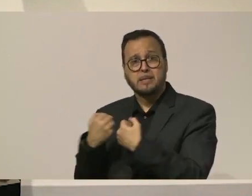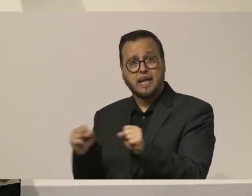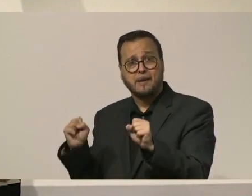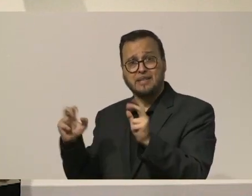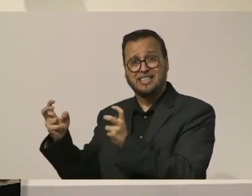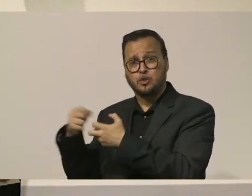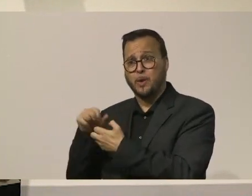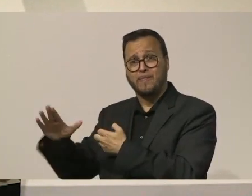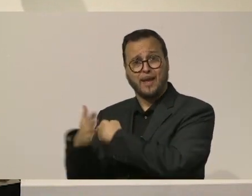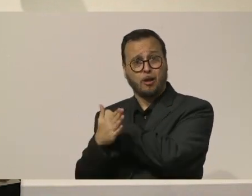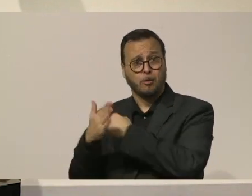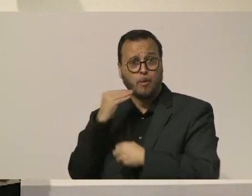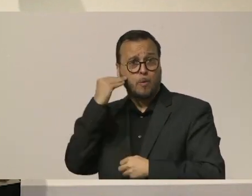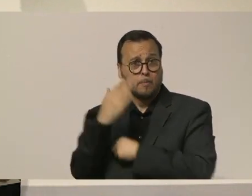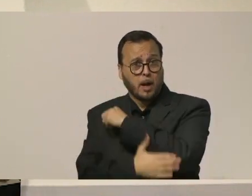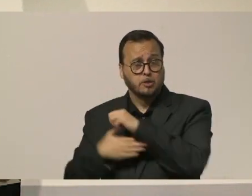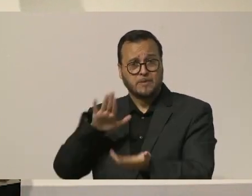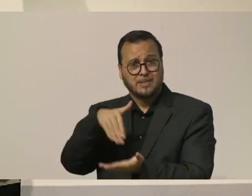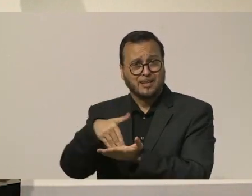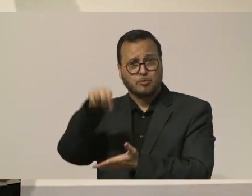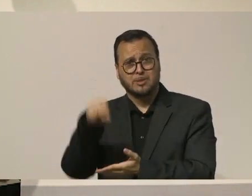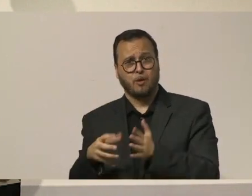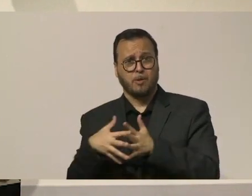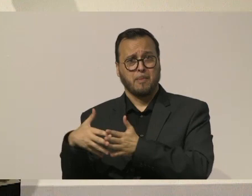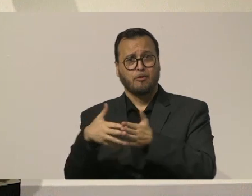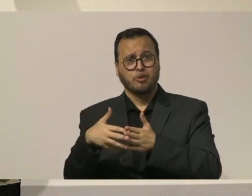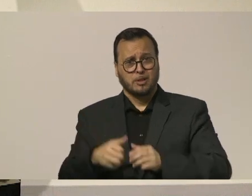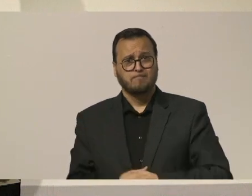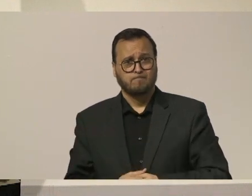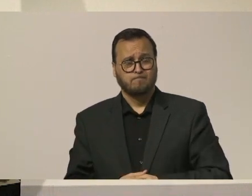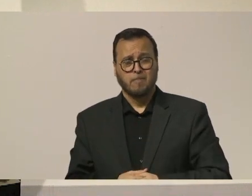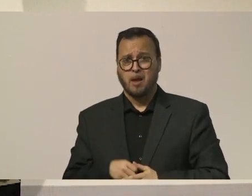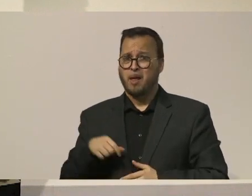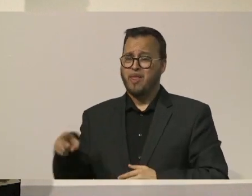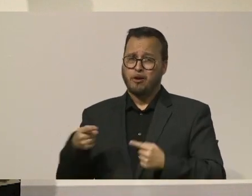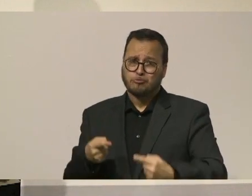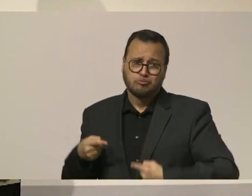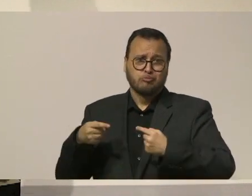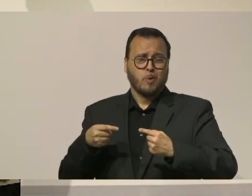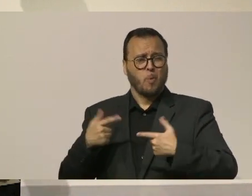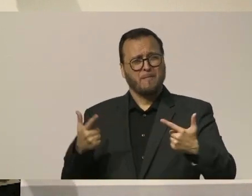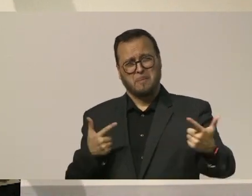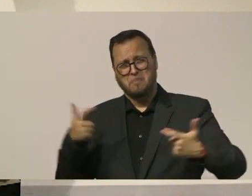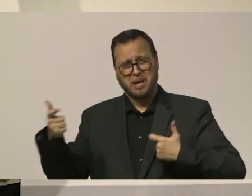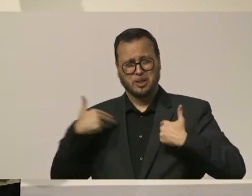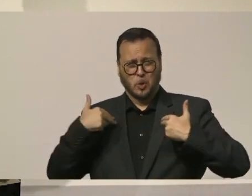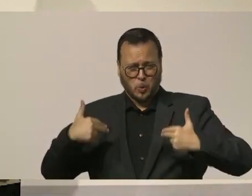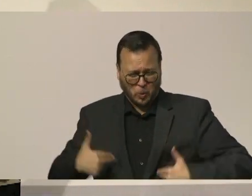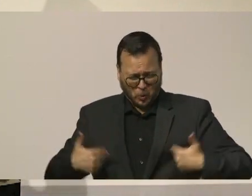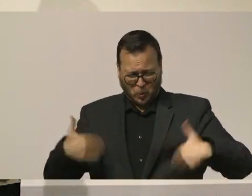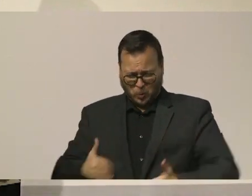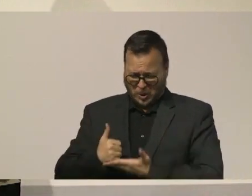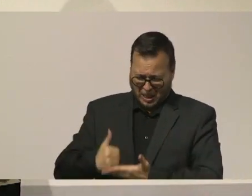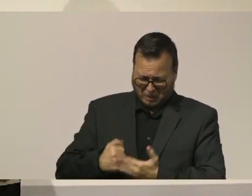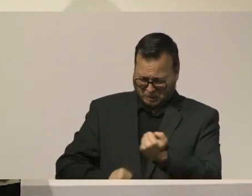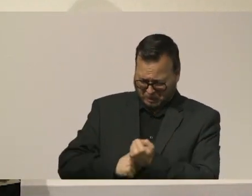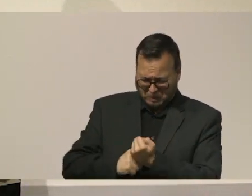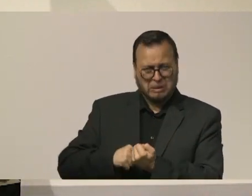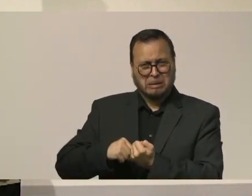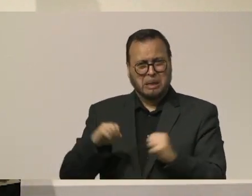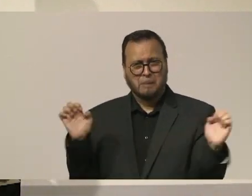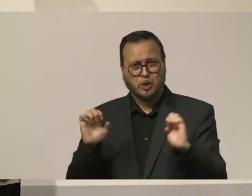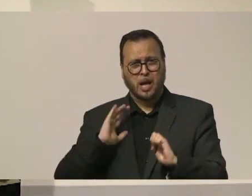home countries of Central and South America. Their plight is one of the greatest humanitarian emergencies our city has ever